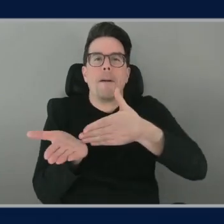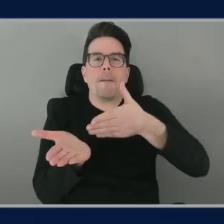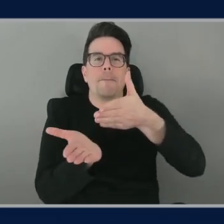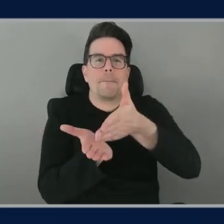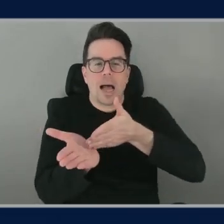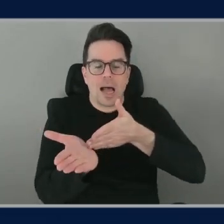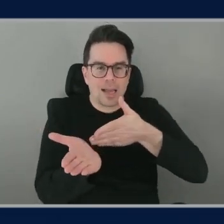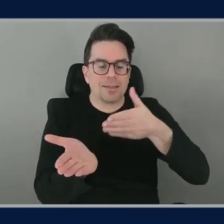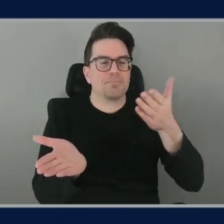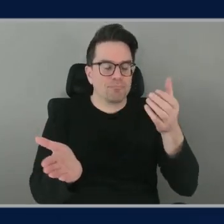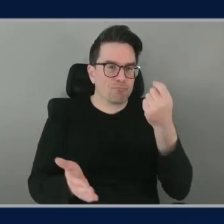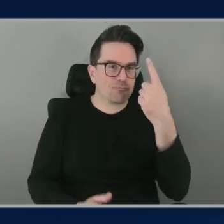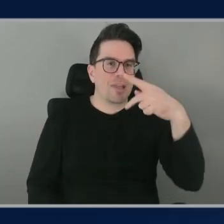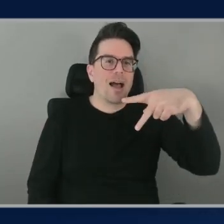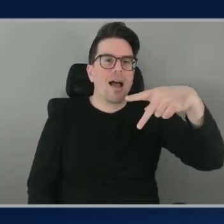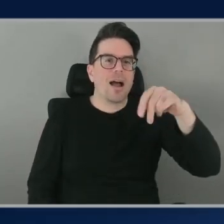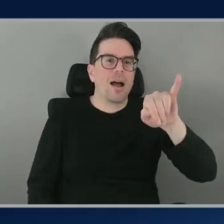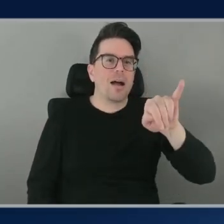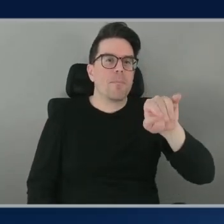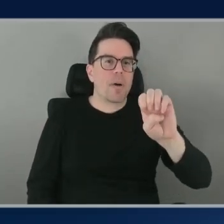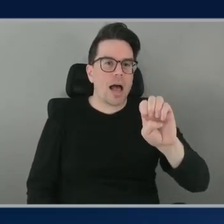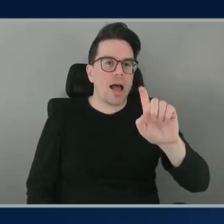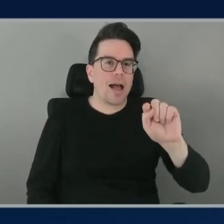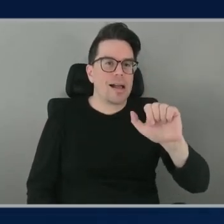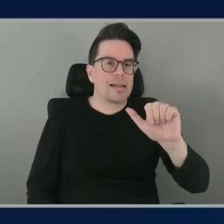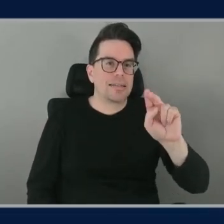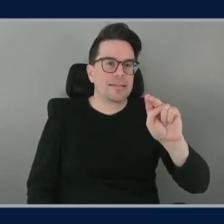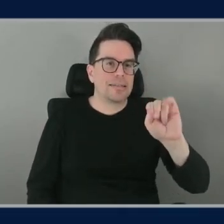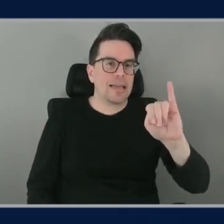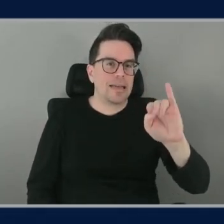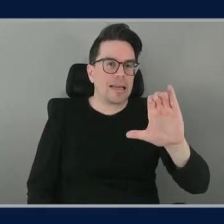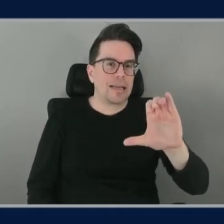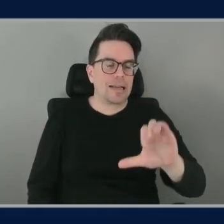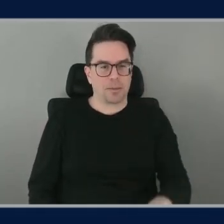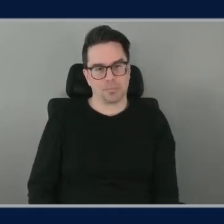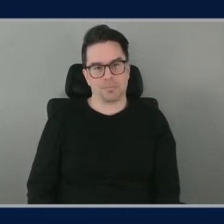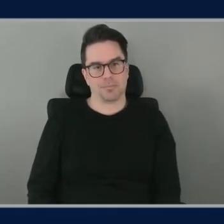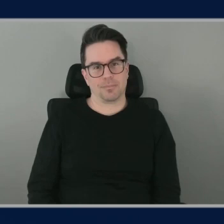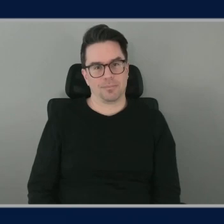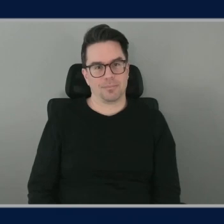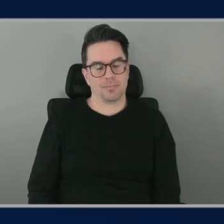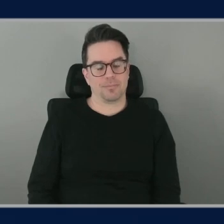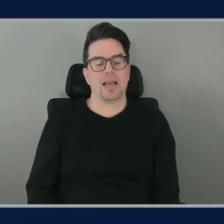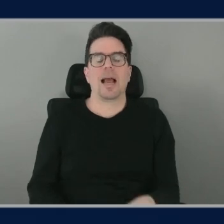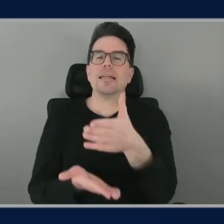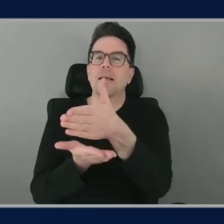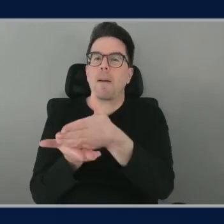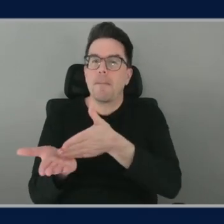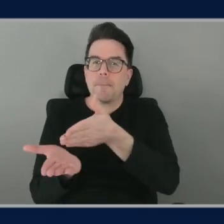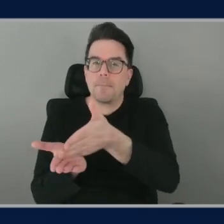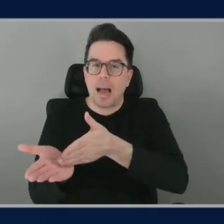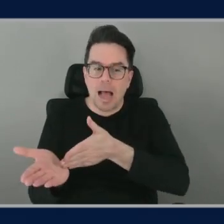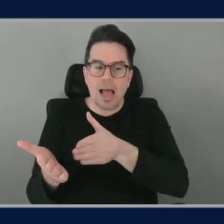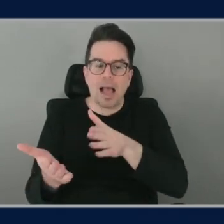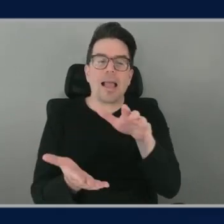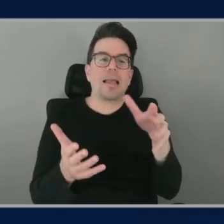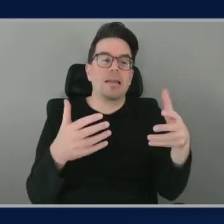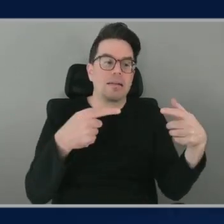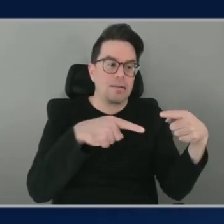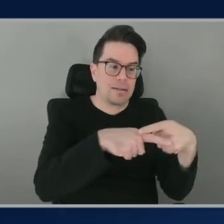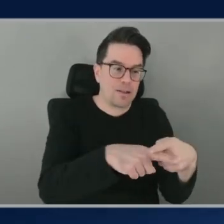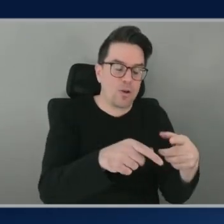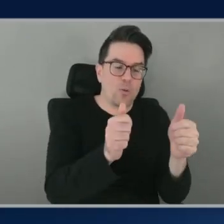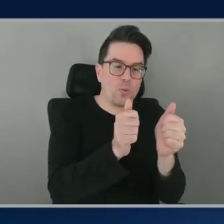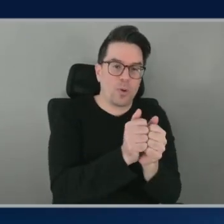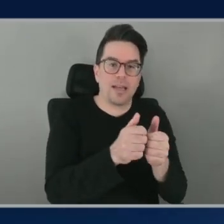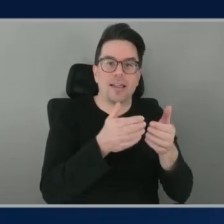Titanic. Oh, Jeff. I actually tried really hard to get an AI to come up with that pun, and it would not come up with it. And I finally